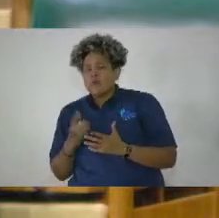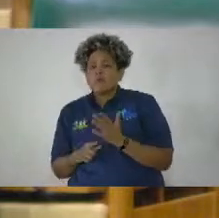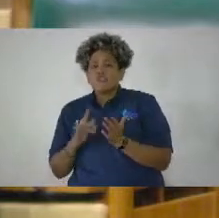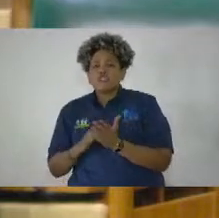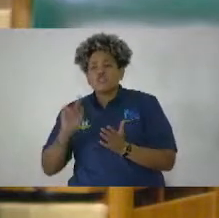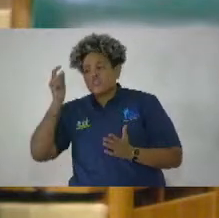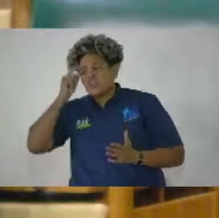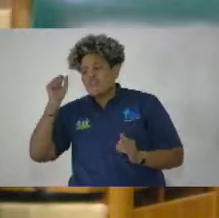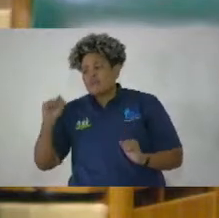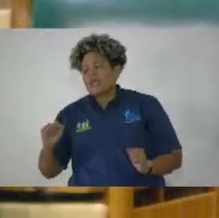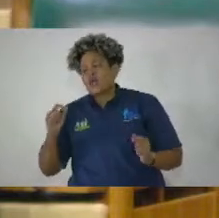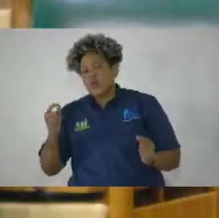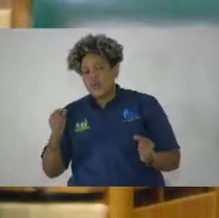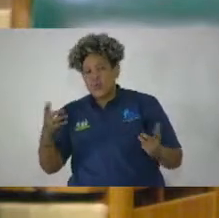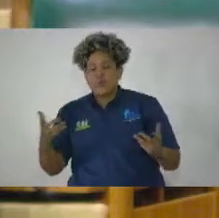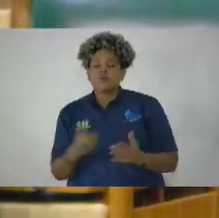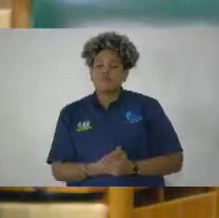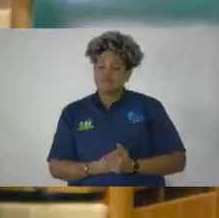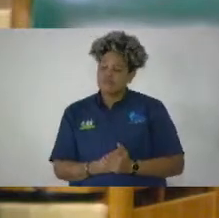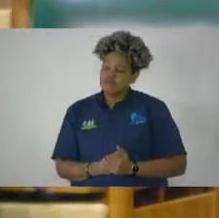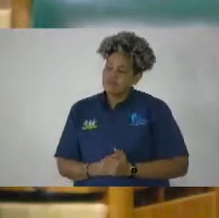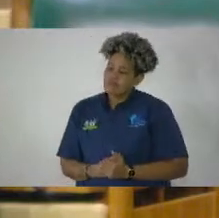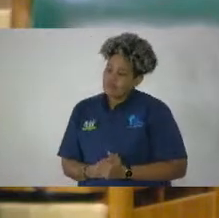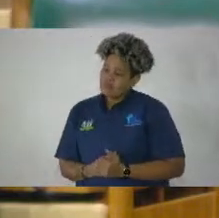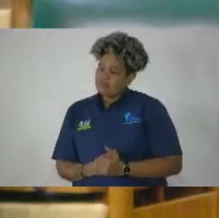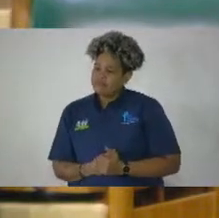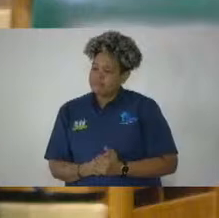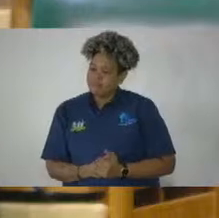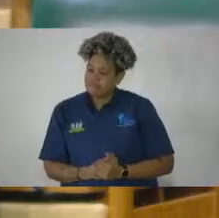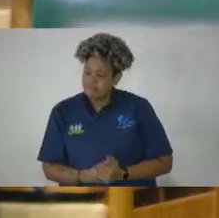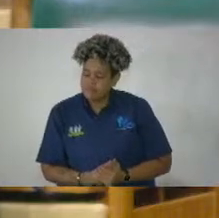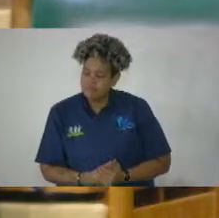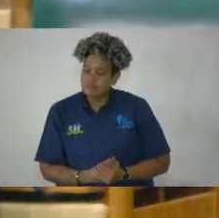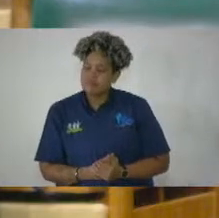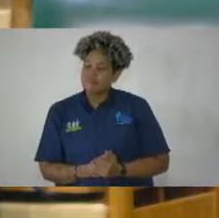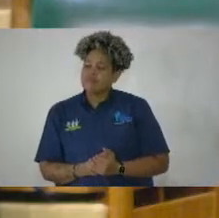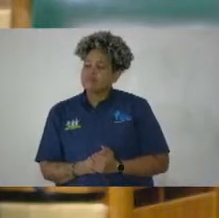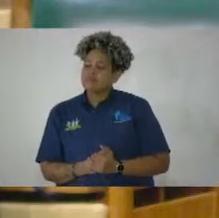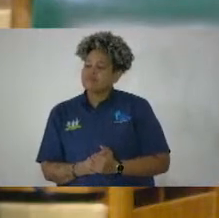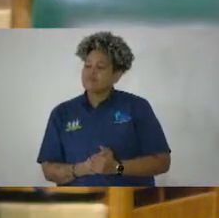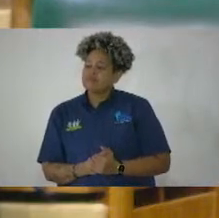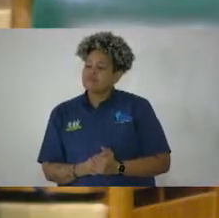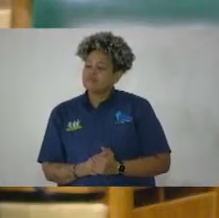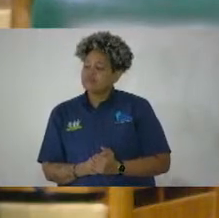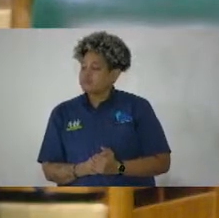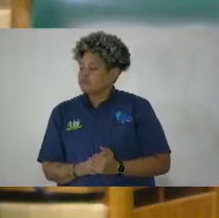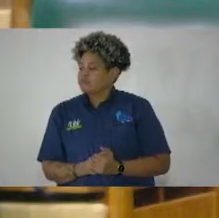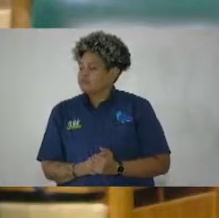government can do. Mr. Speaker, we